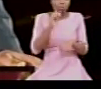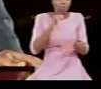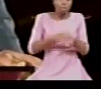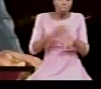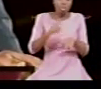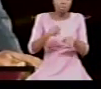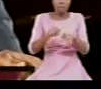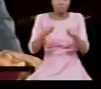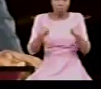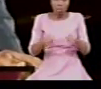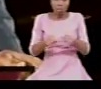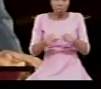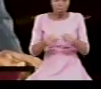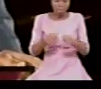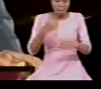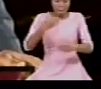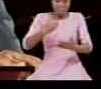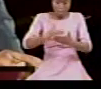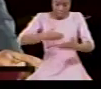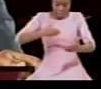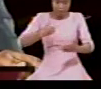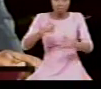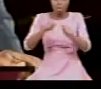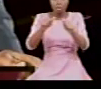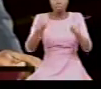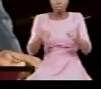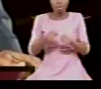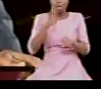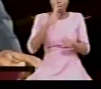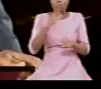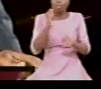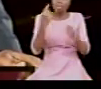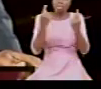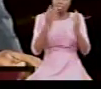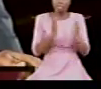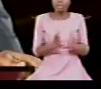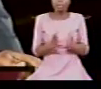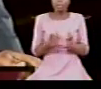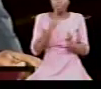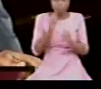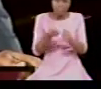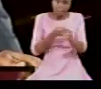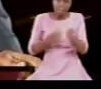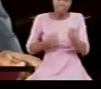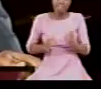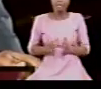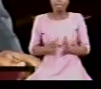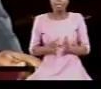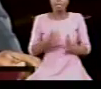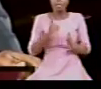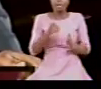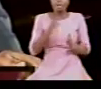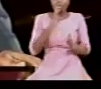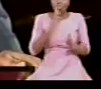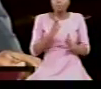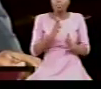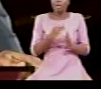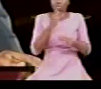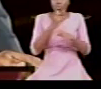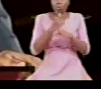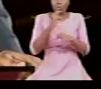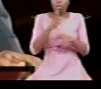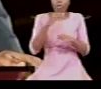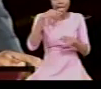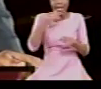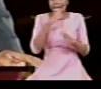before the altar. I don't need it now. You're a transgressor. You're a sinner. You're a backslider. You're a drunk. You're a